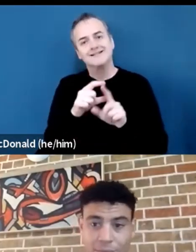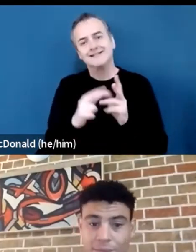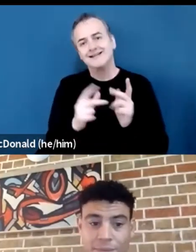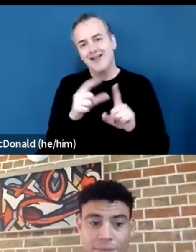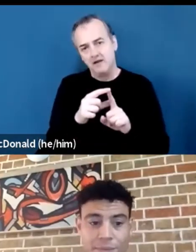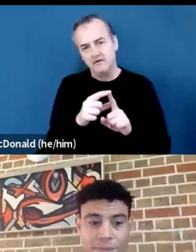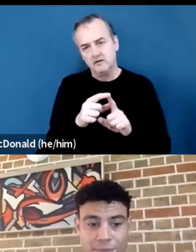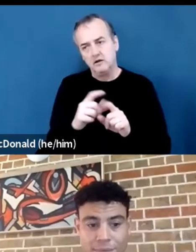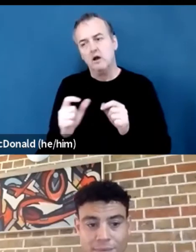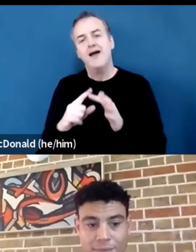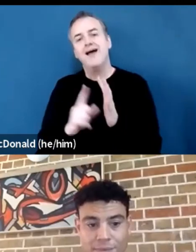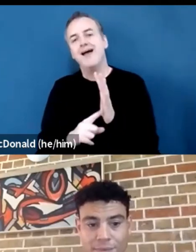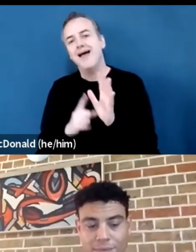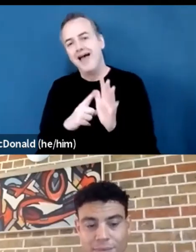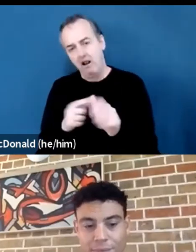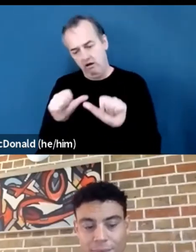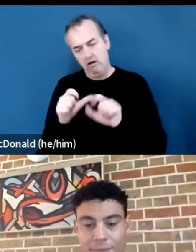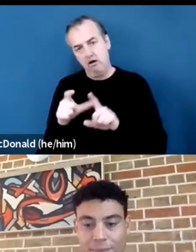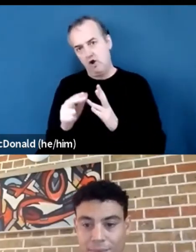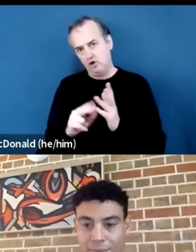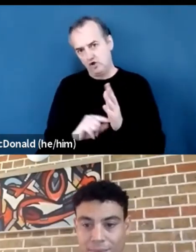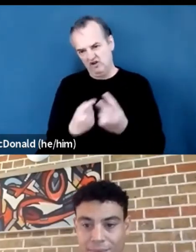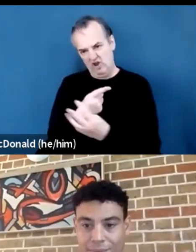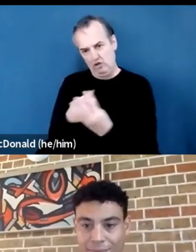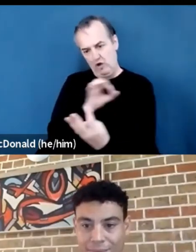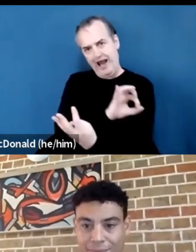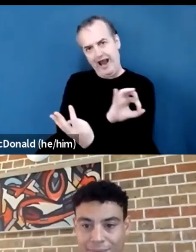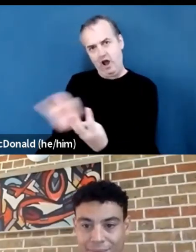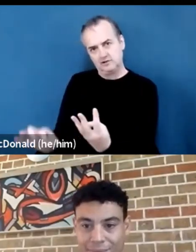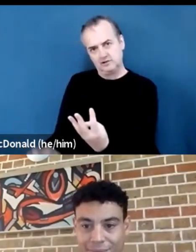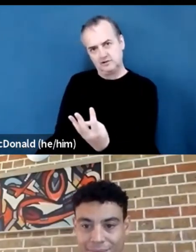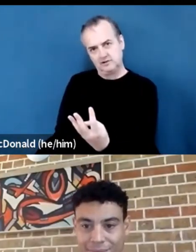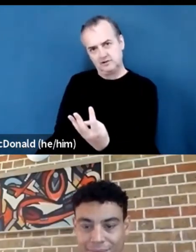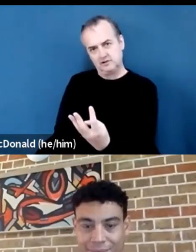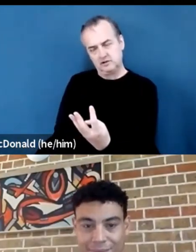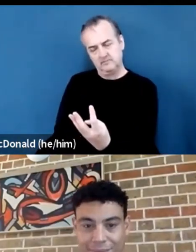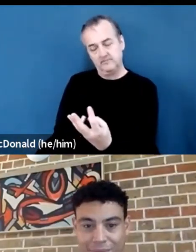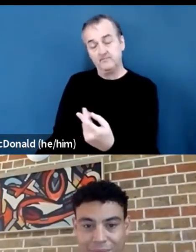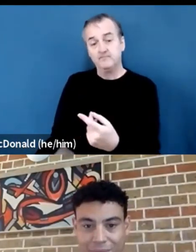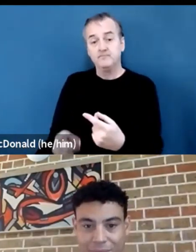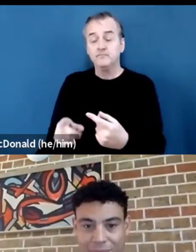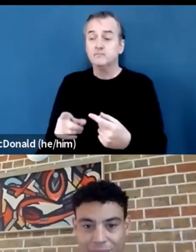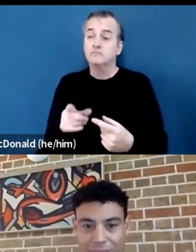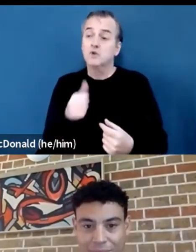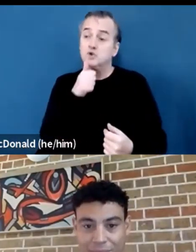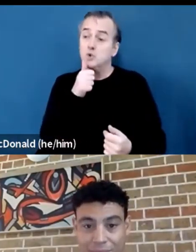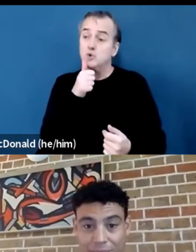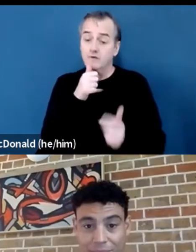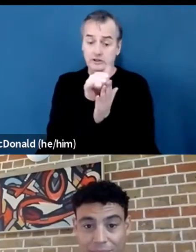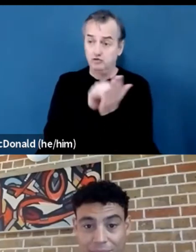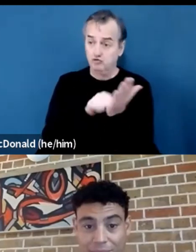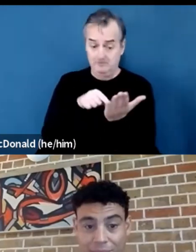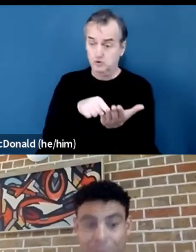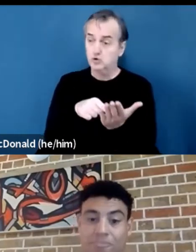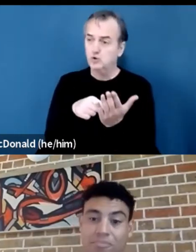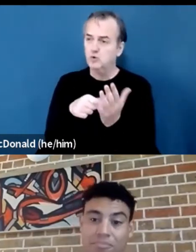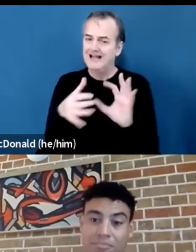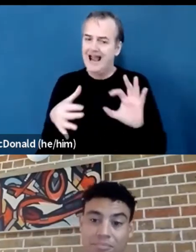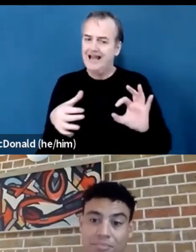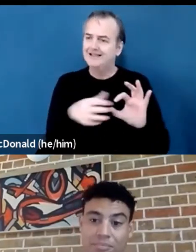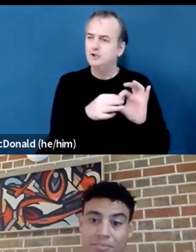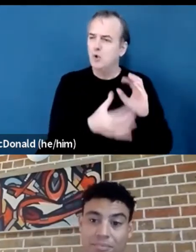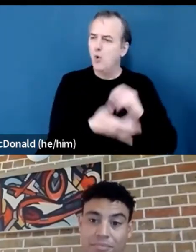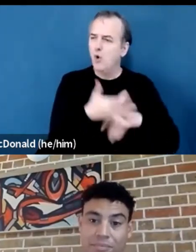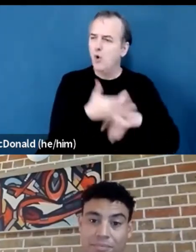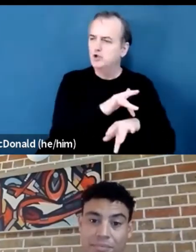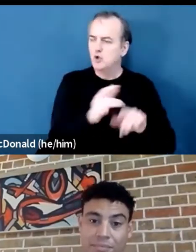Donna. And the question is, does it help to reference other shows as a benchmark for